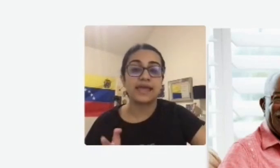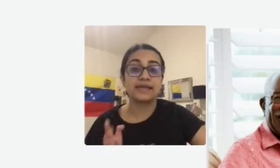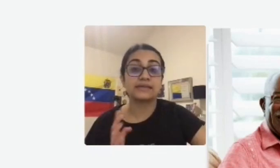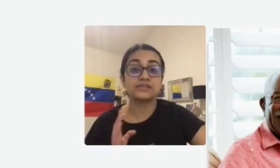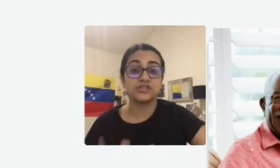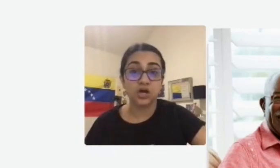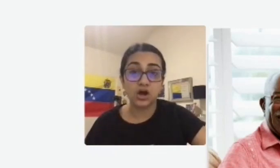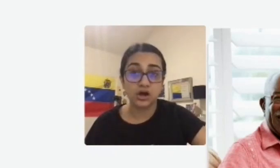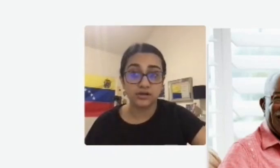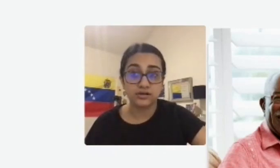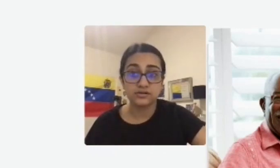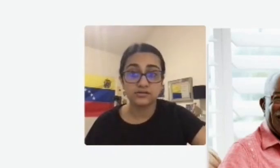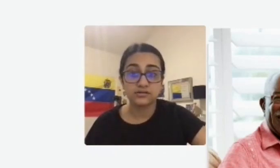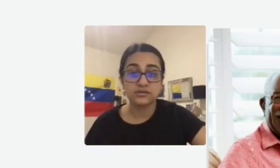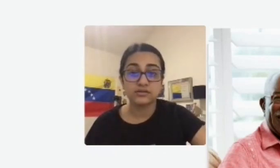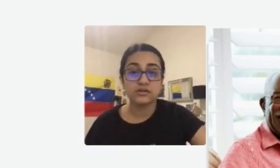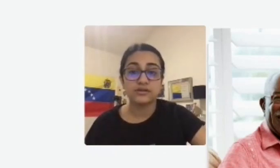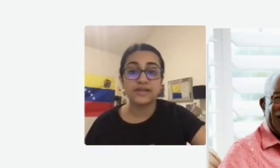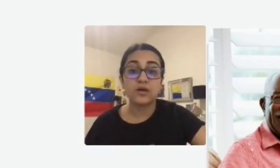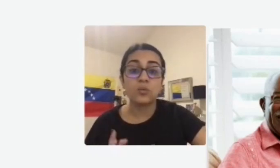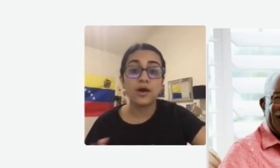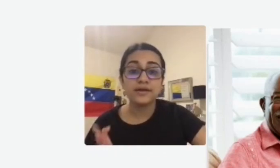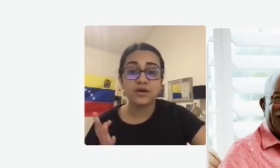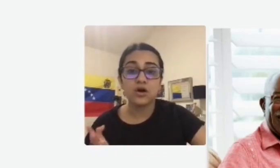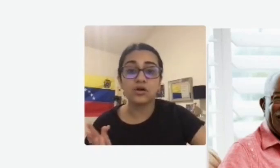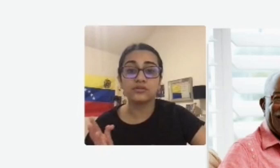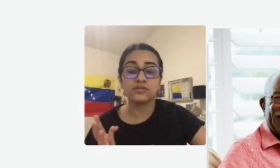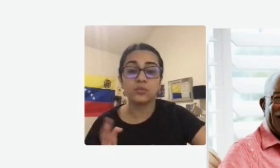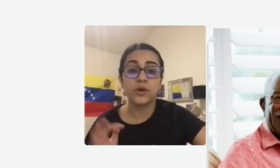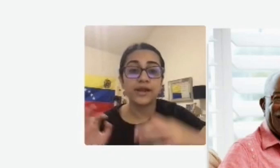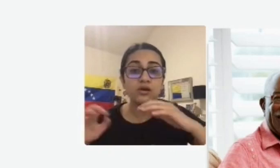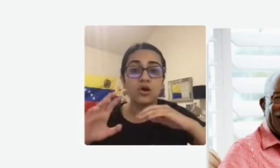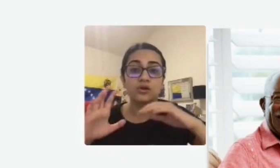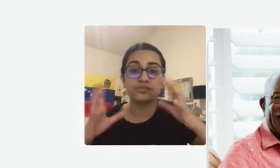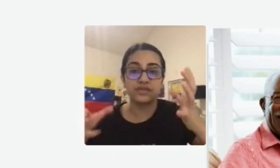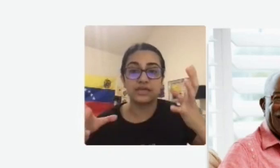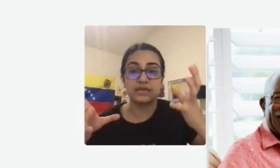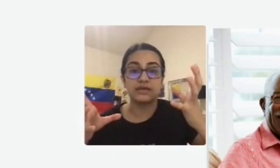is a dog. Now,